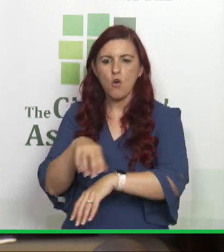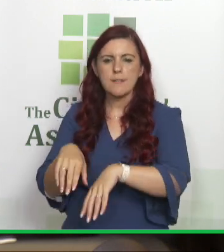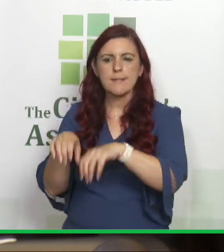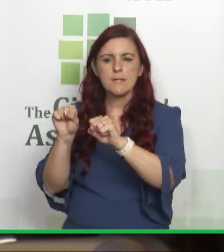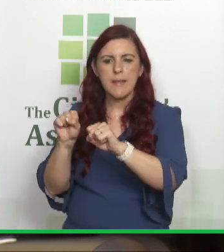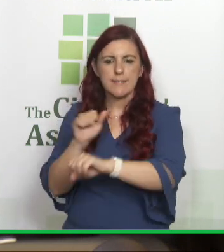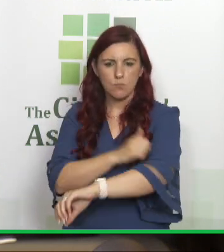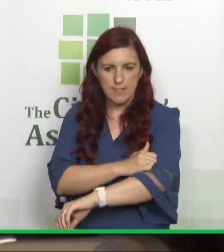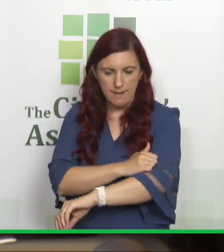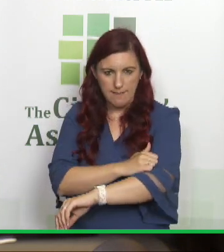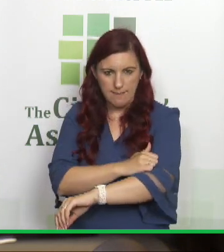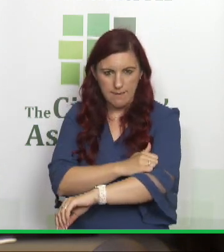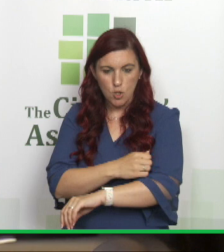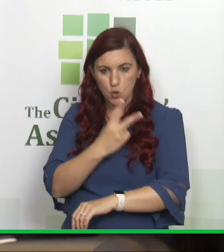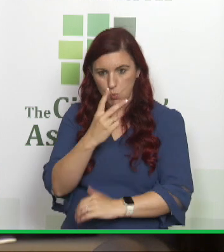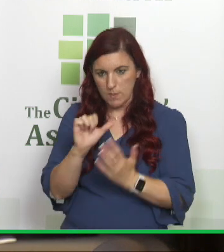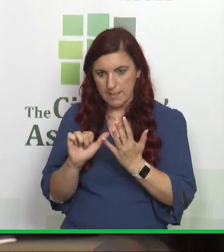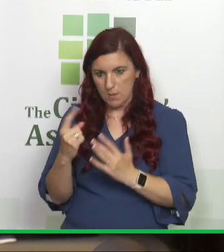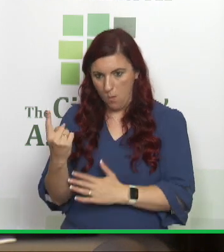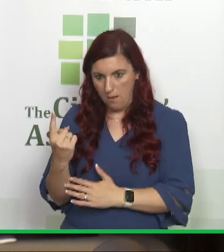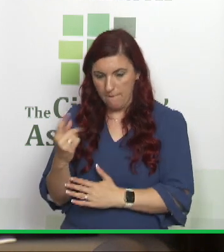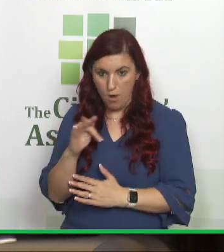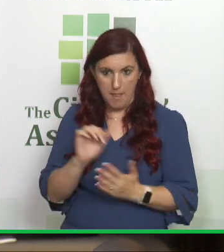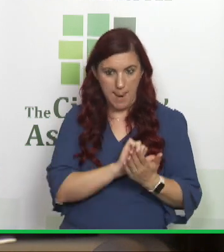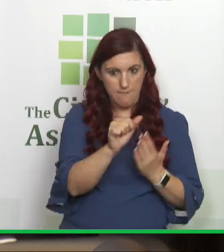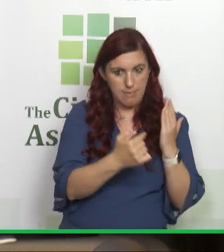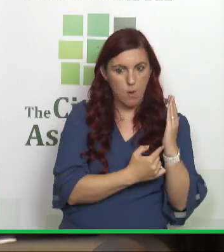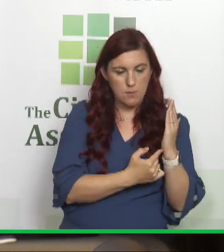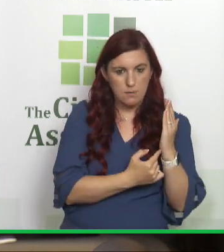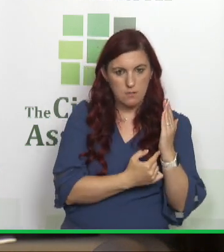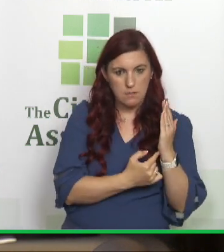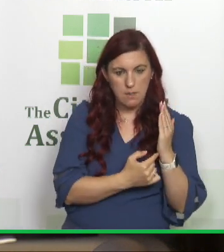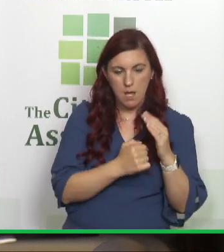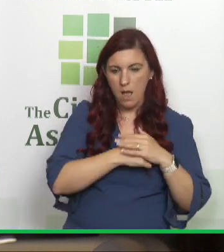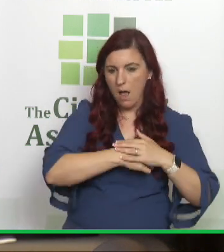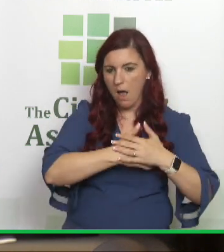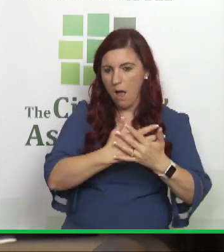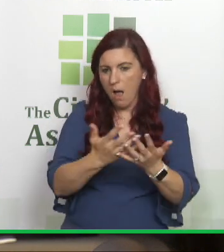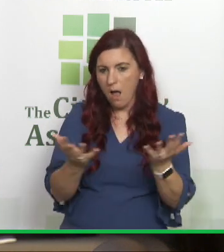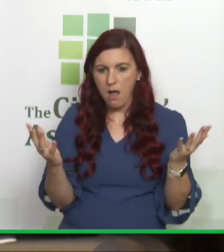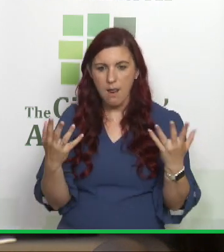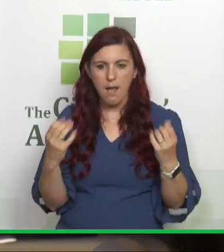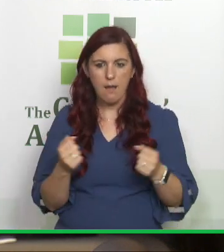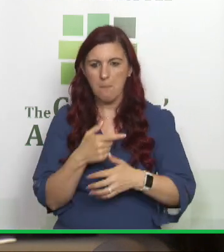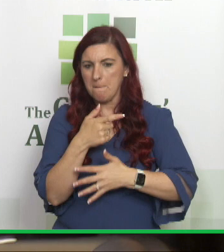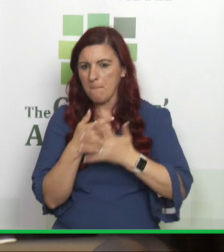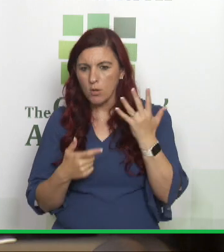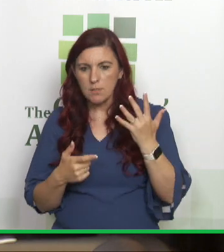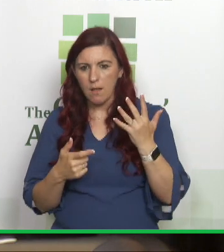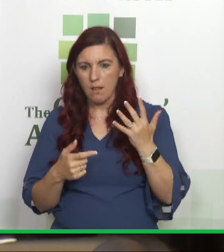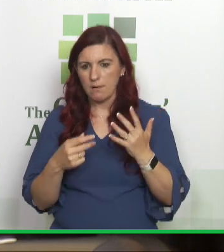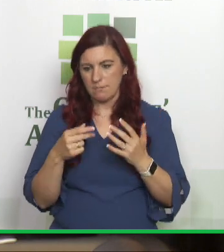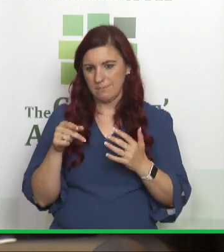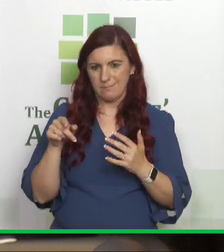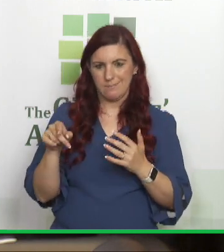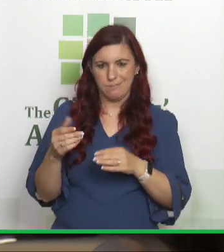imprisonment. 261. Every one of these people had multiple previous convictions. In fact,